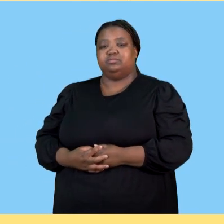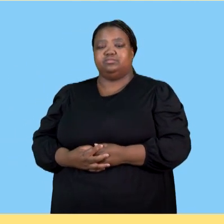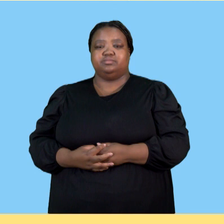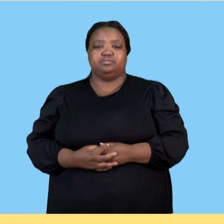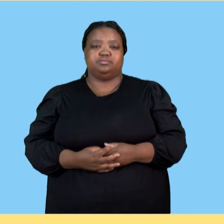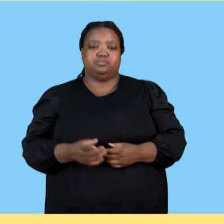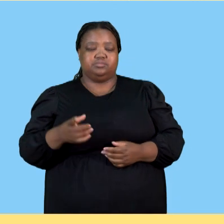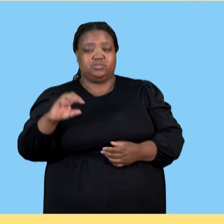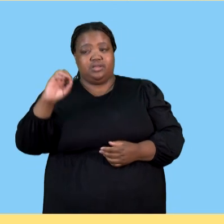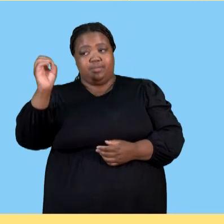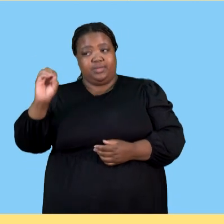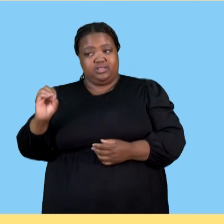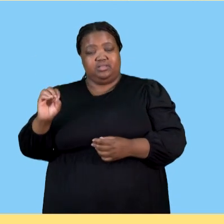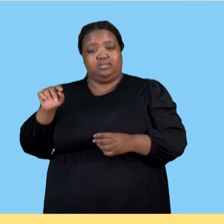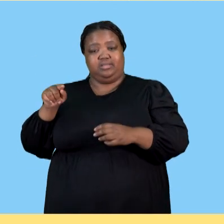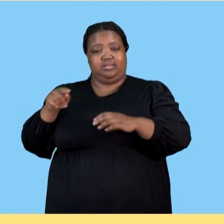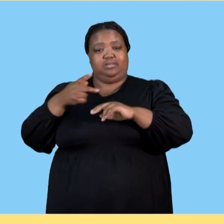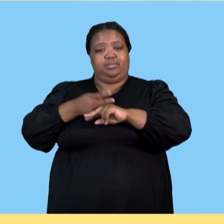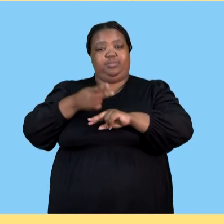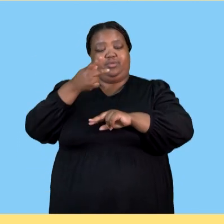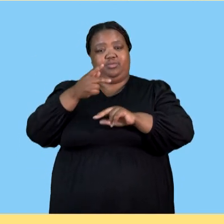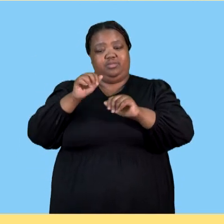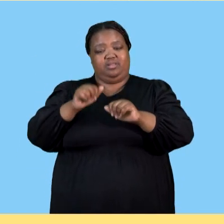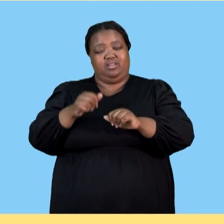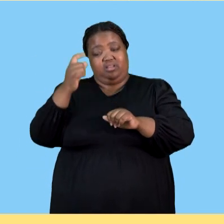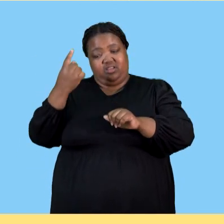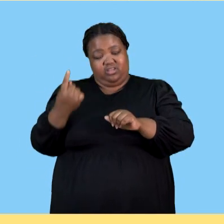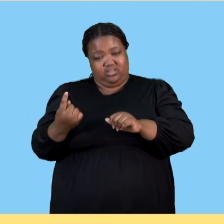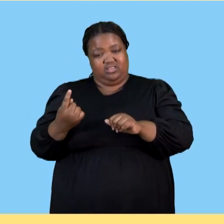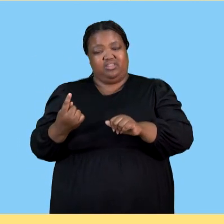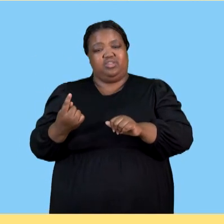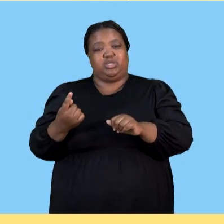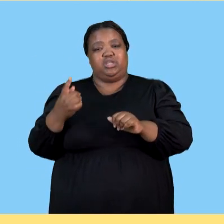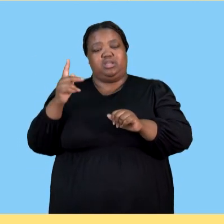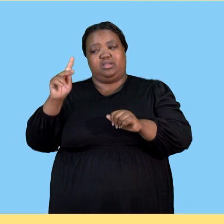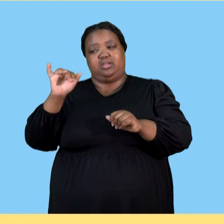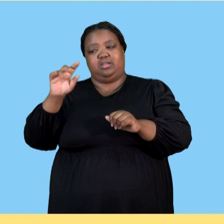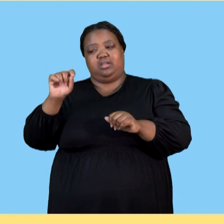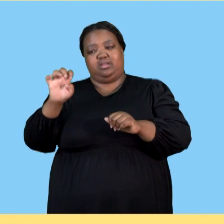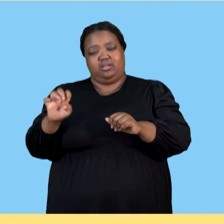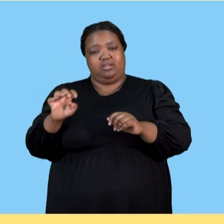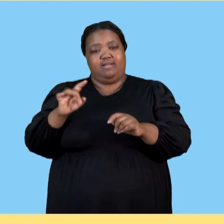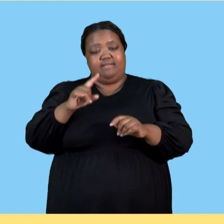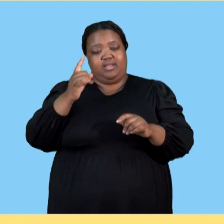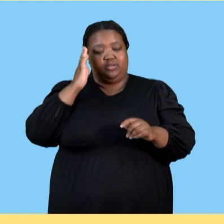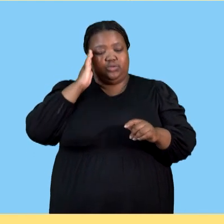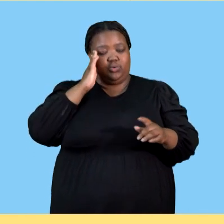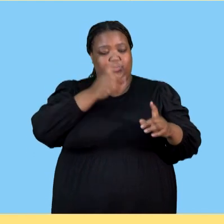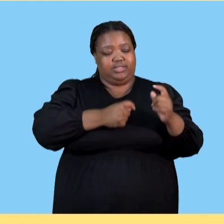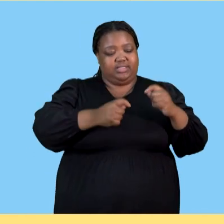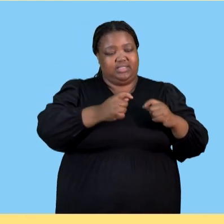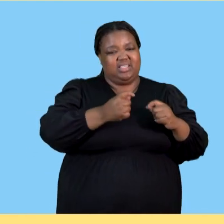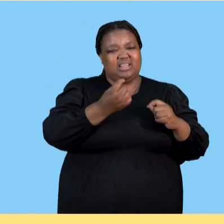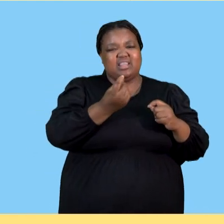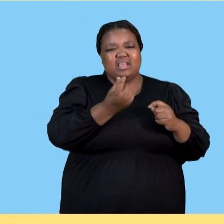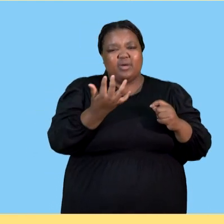69.6%. This is the percentage profit that has been earned per kite. First, you have to know your selling